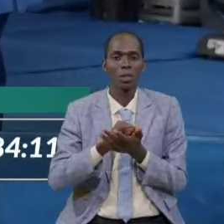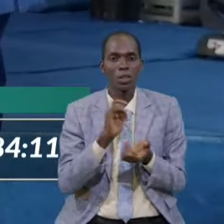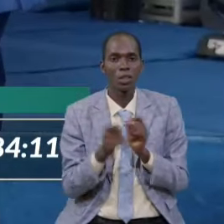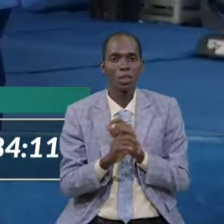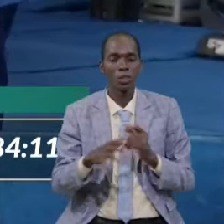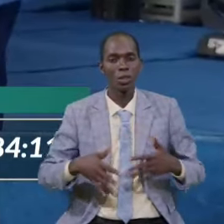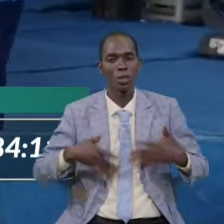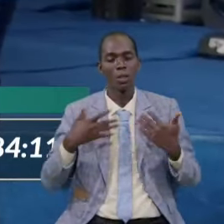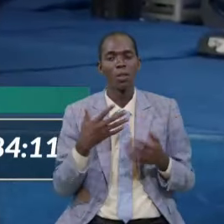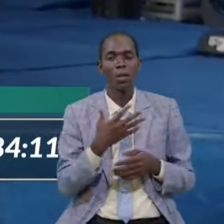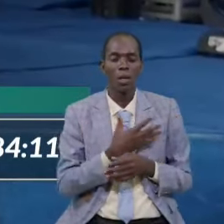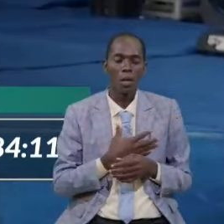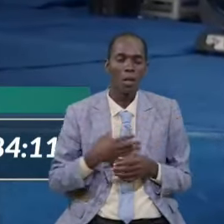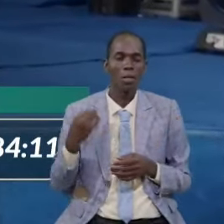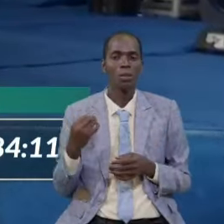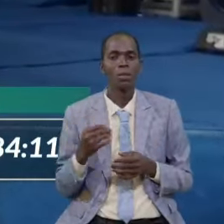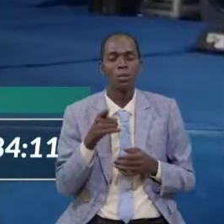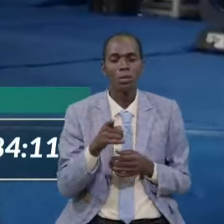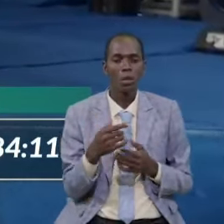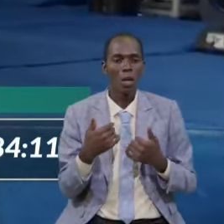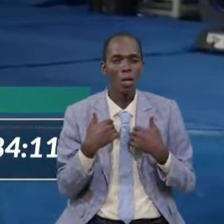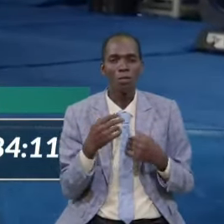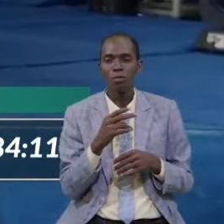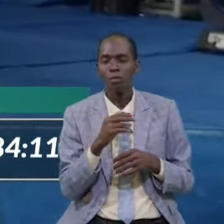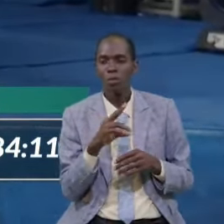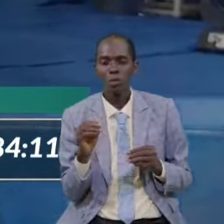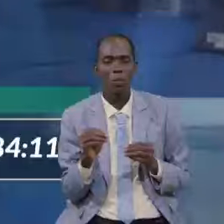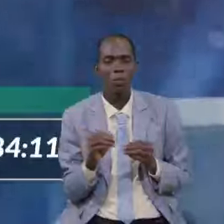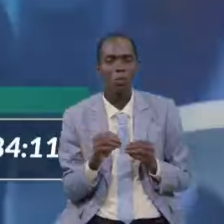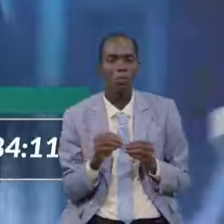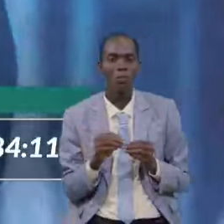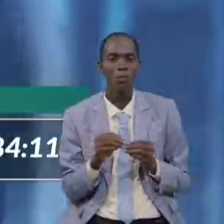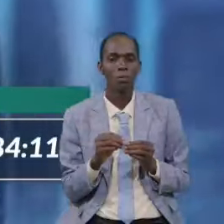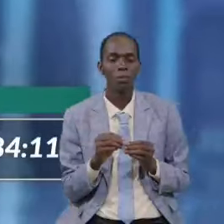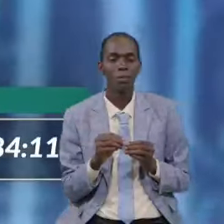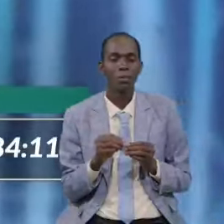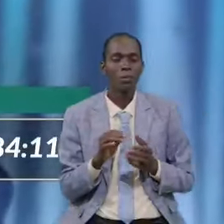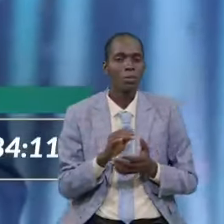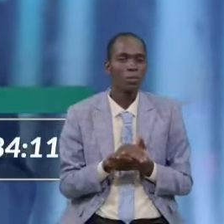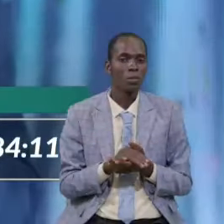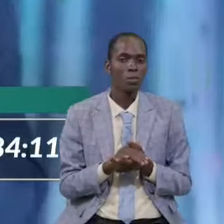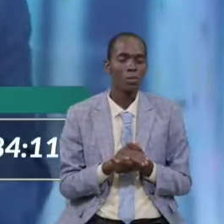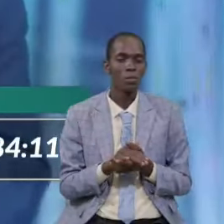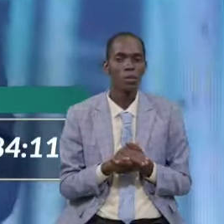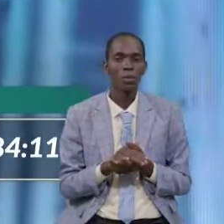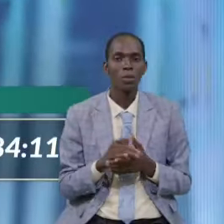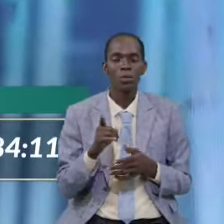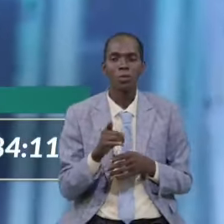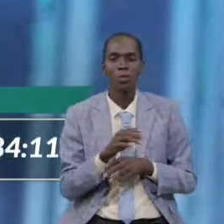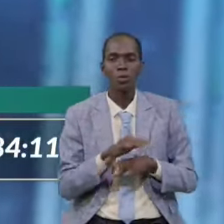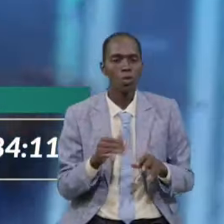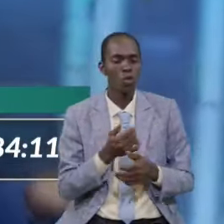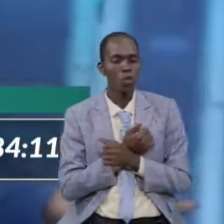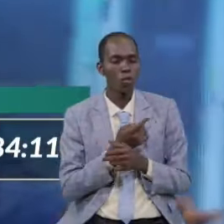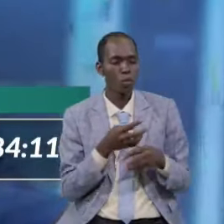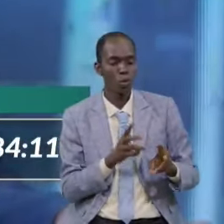mediocrity anymore. And you are not walking with those ones that they don't know the way they are going. And therefore, they are going the